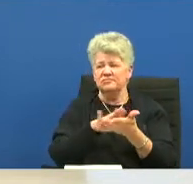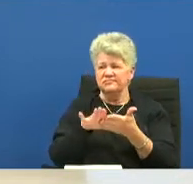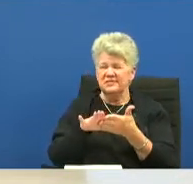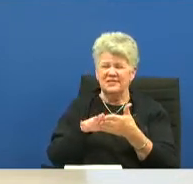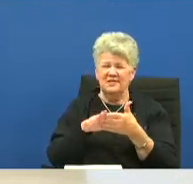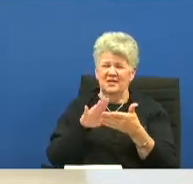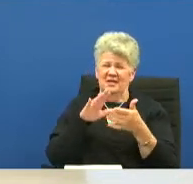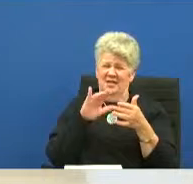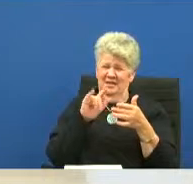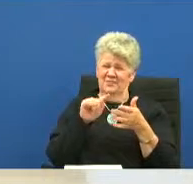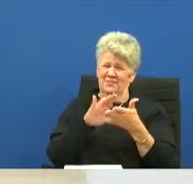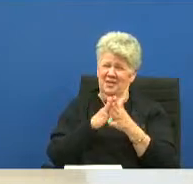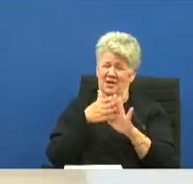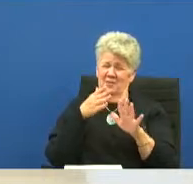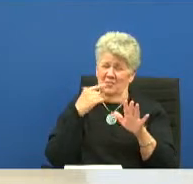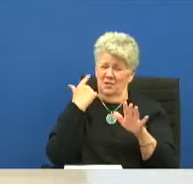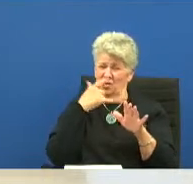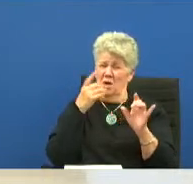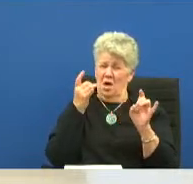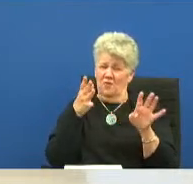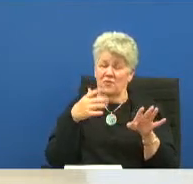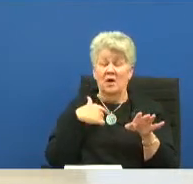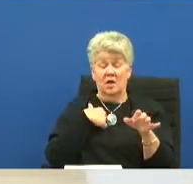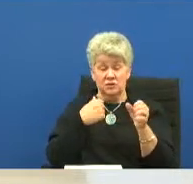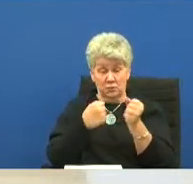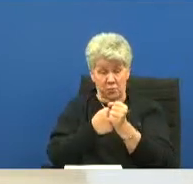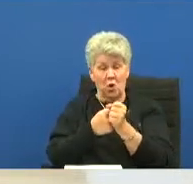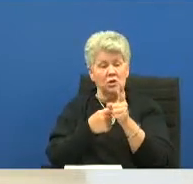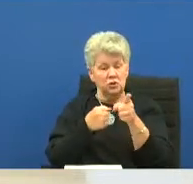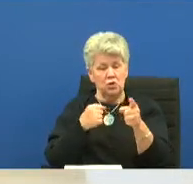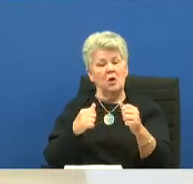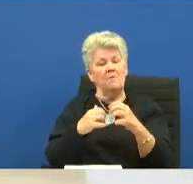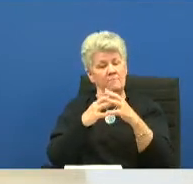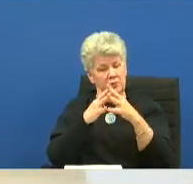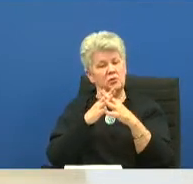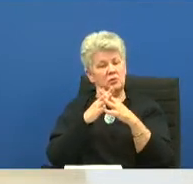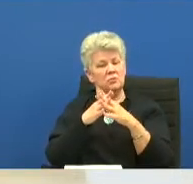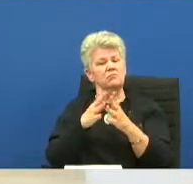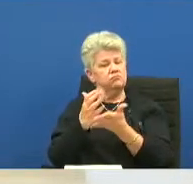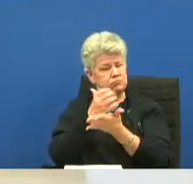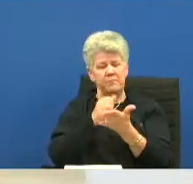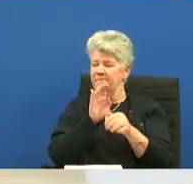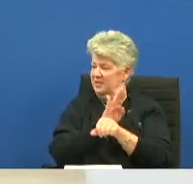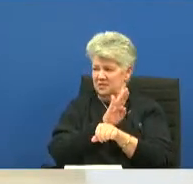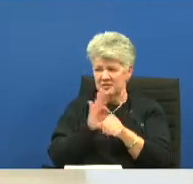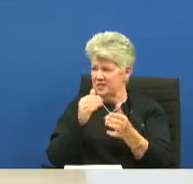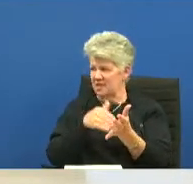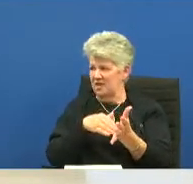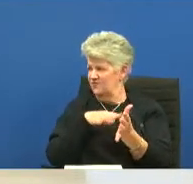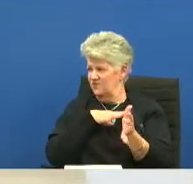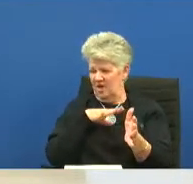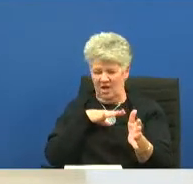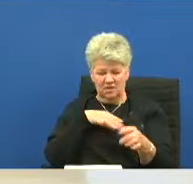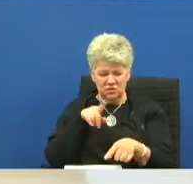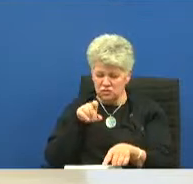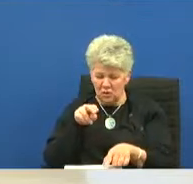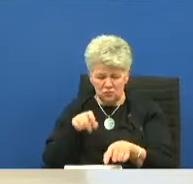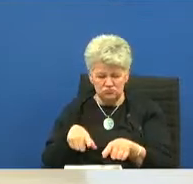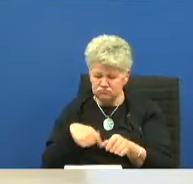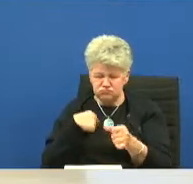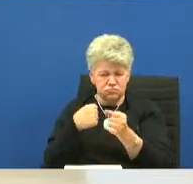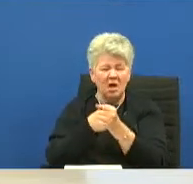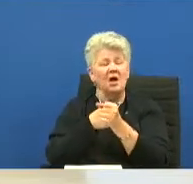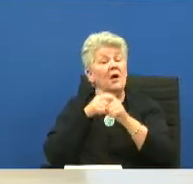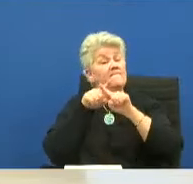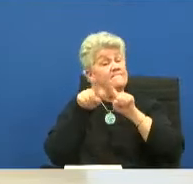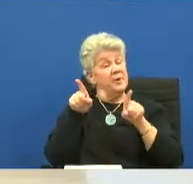bad eyesore. So I'm supportive of you putting it back into commerce. I'm supportive of the zoning change, but I would ask that